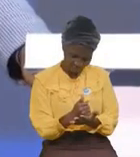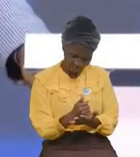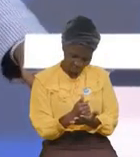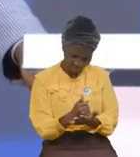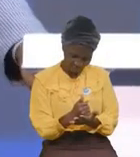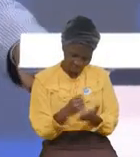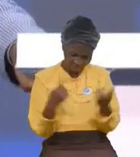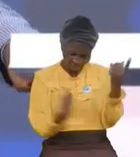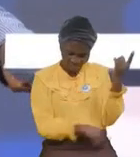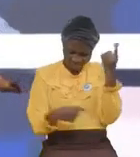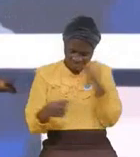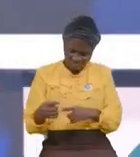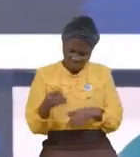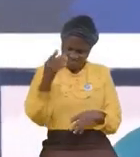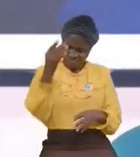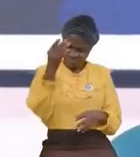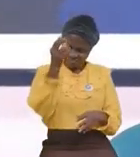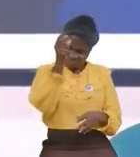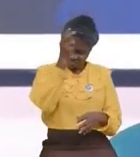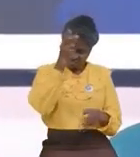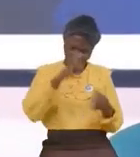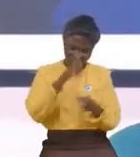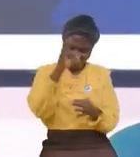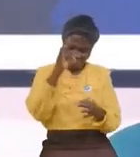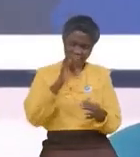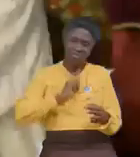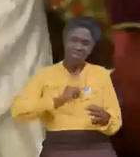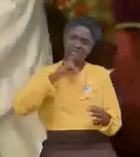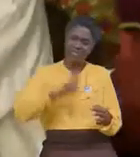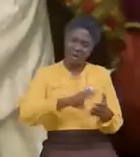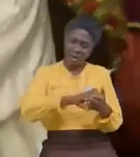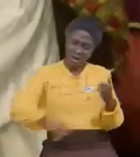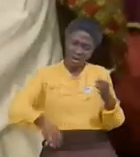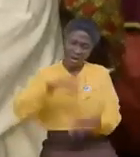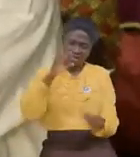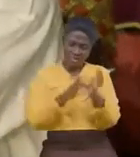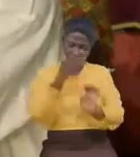Tormenting demon, I command you, come out in Jesus' name.